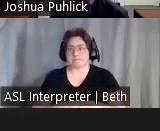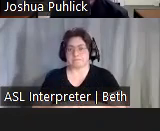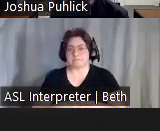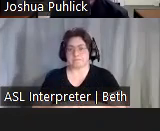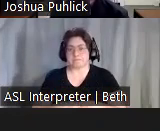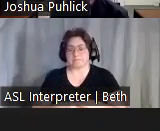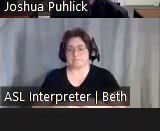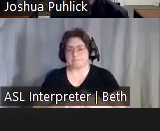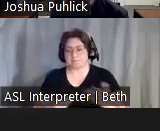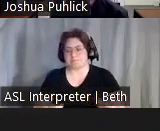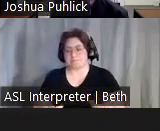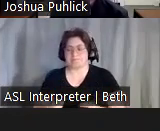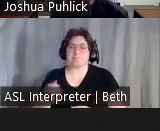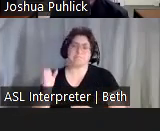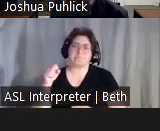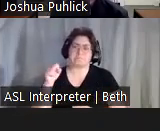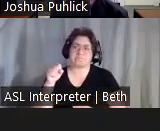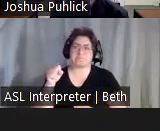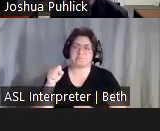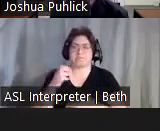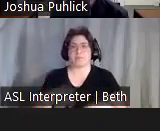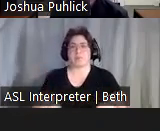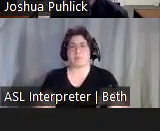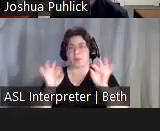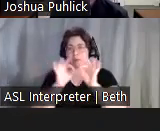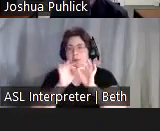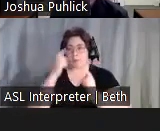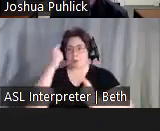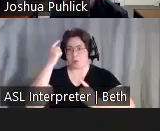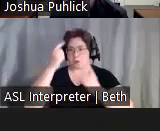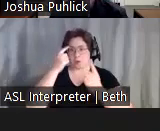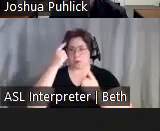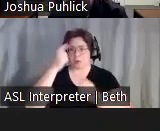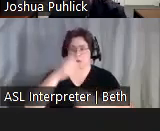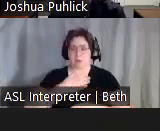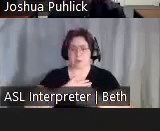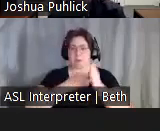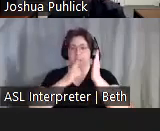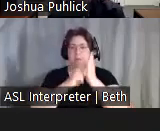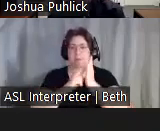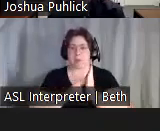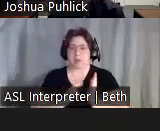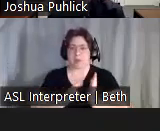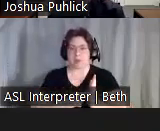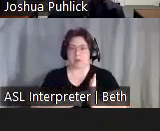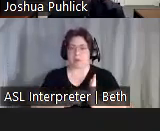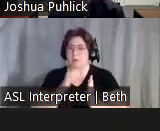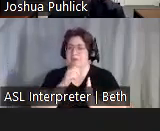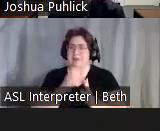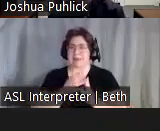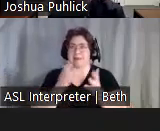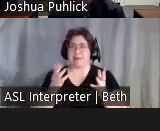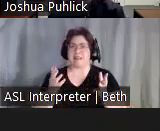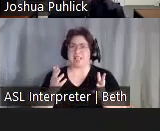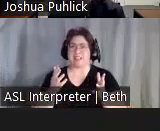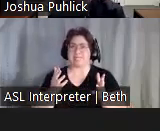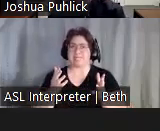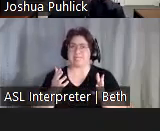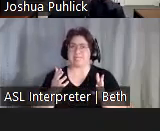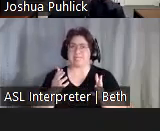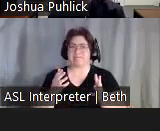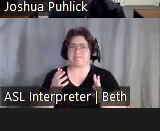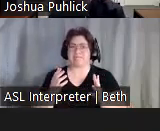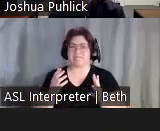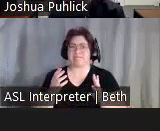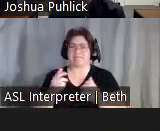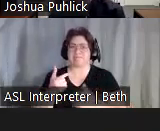it is, and that's important to think about. My research hasn't gotten too much into the genetic